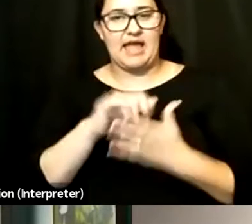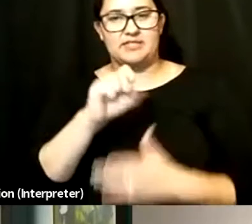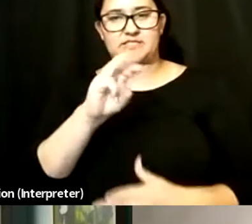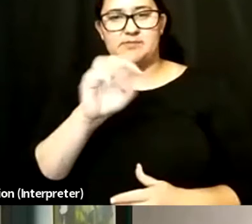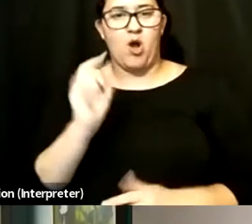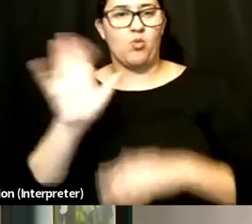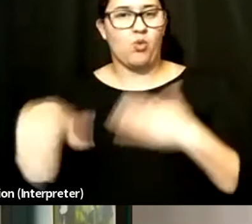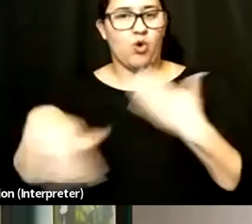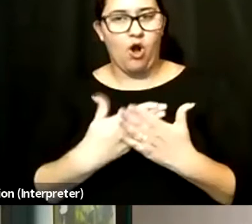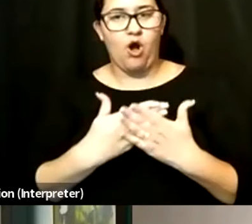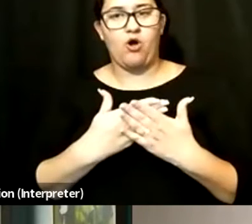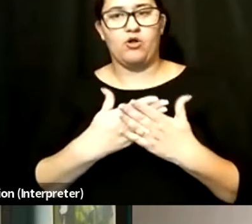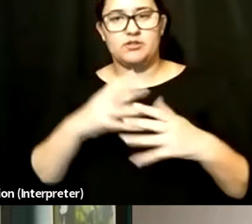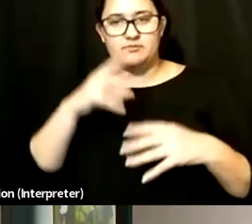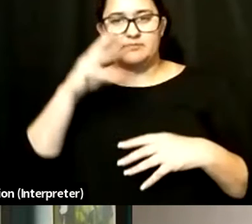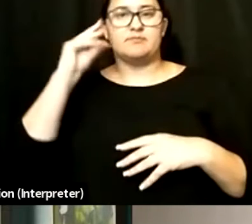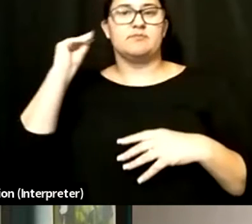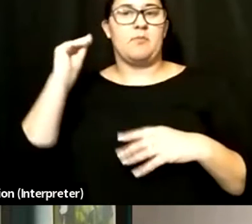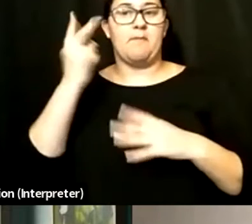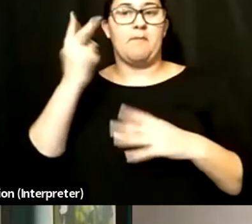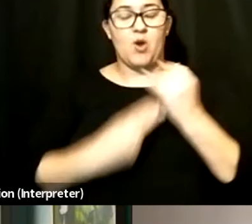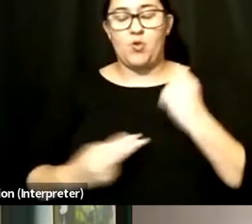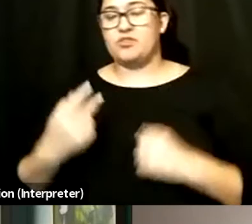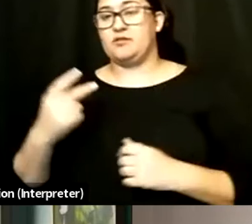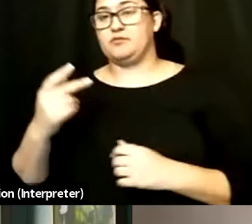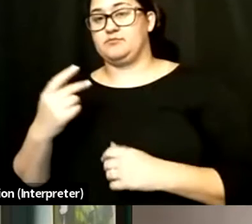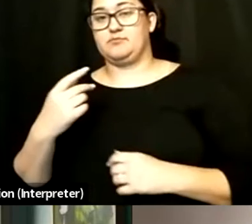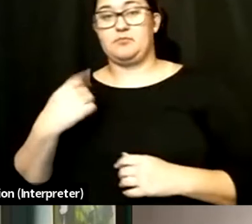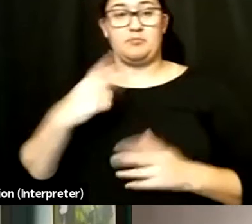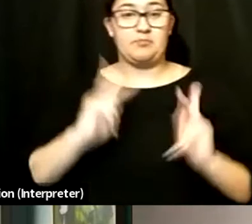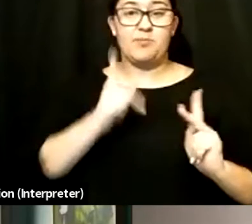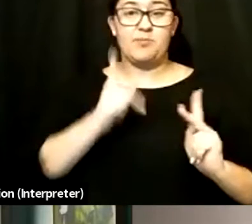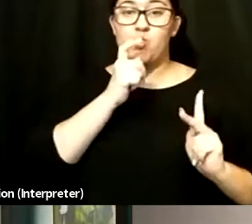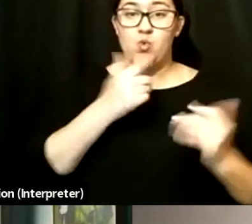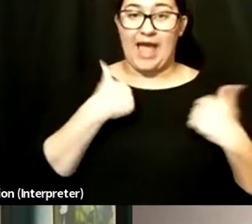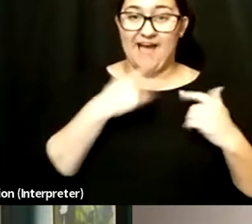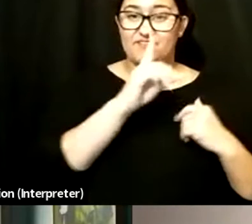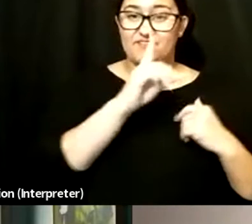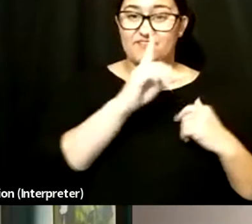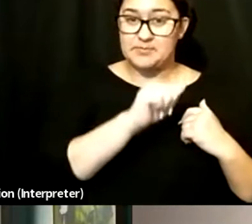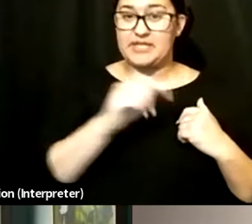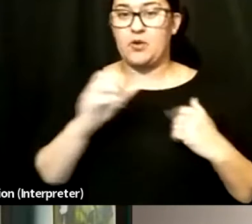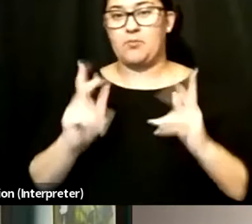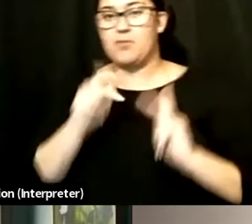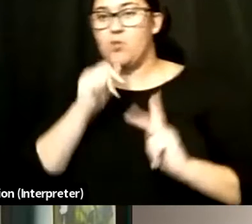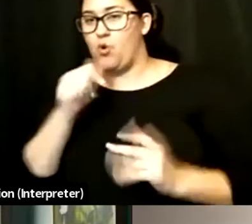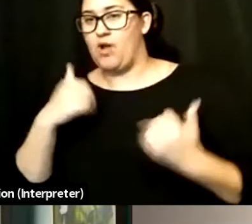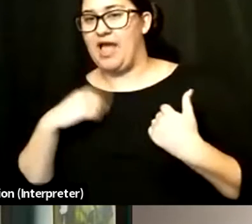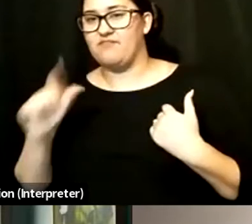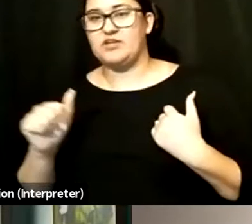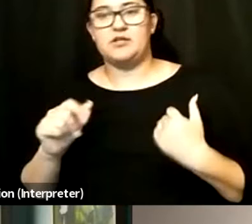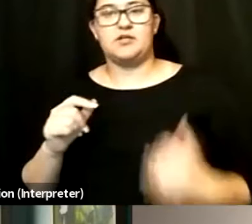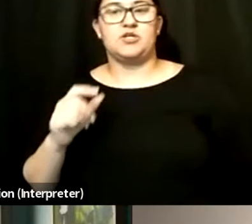us with disabilities. So internalized ableism, and my mom, when I was born, was not handed a smog mask.